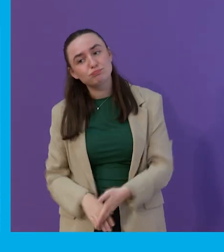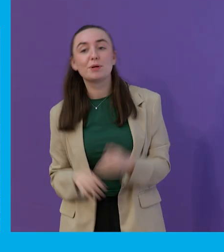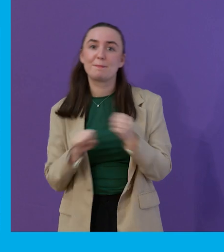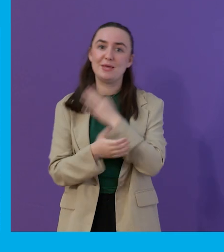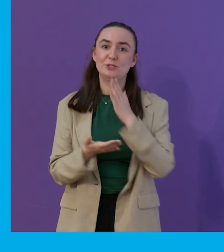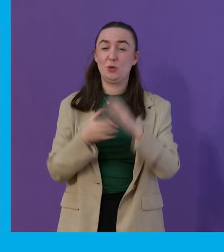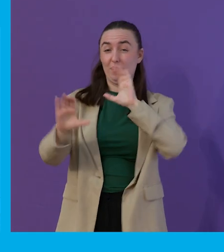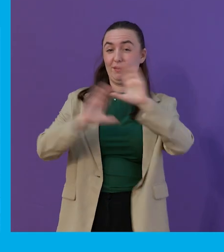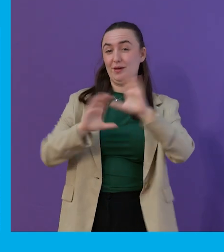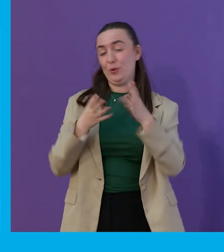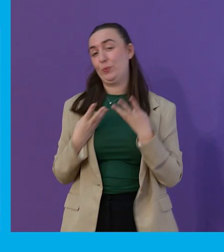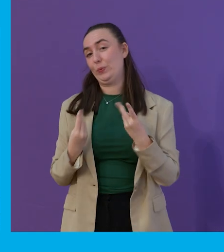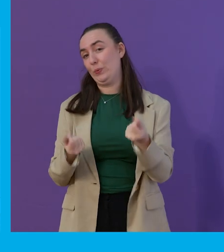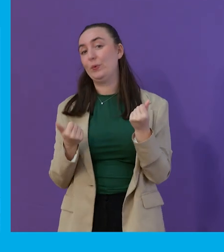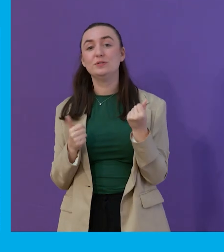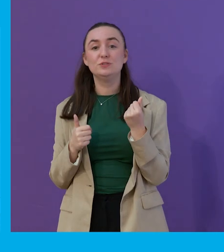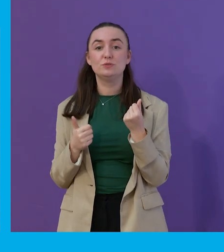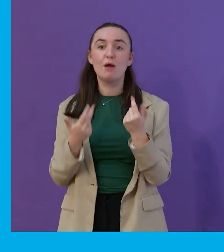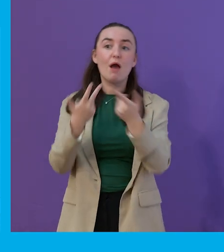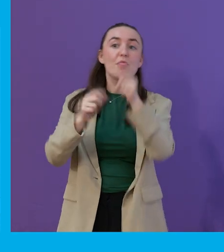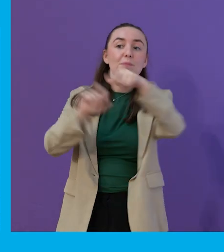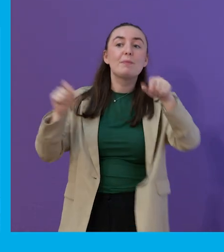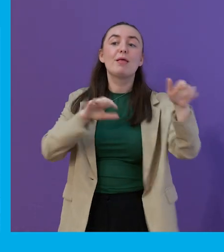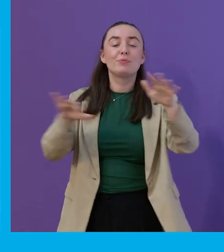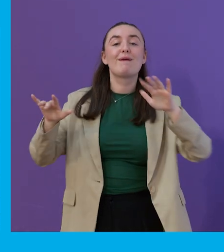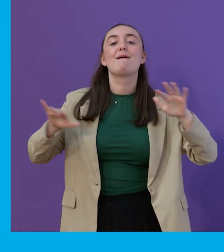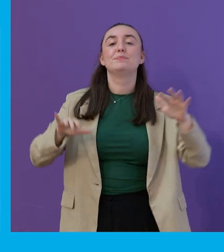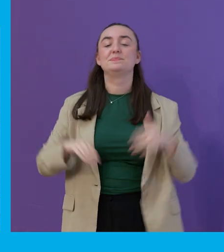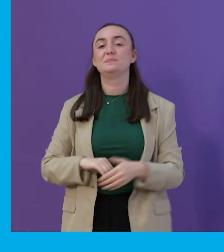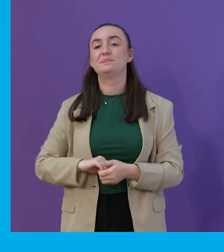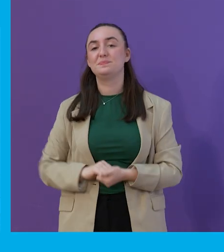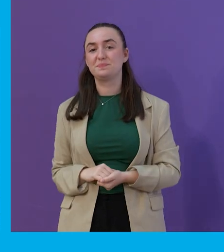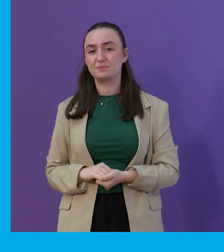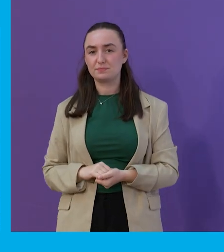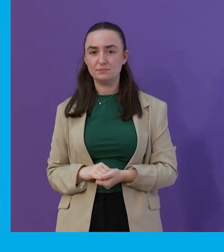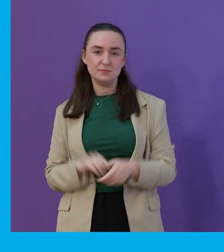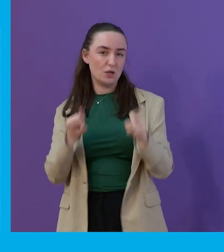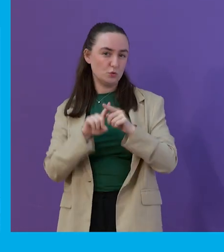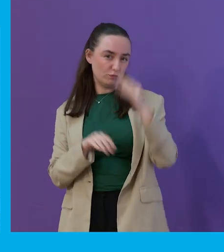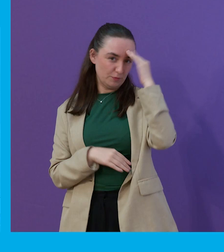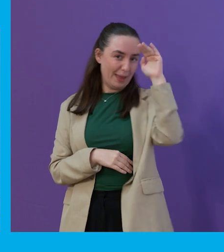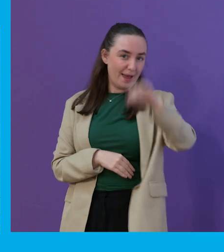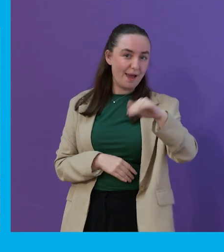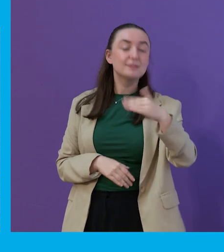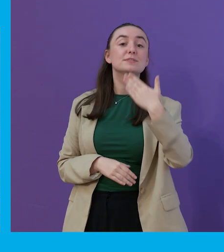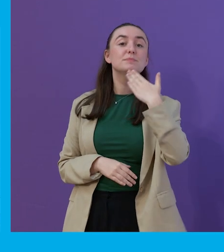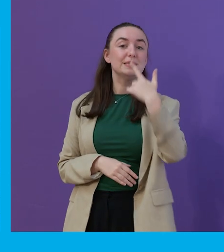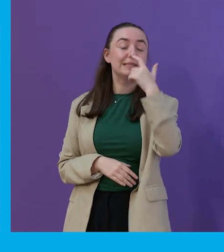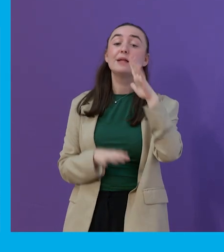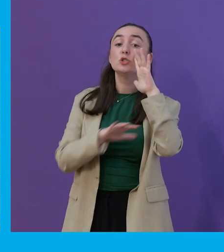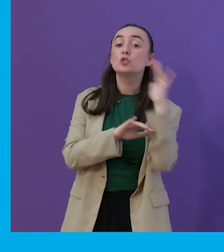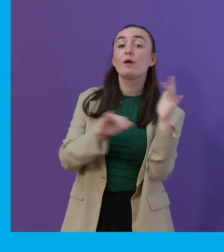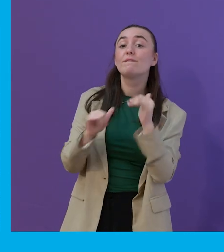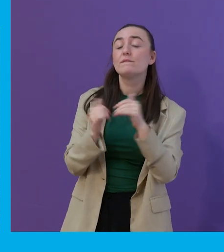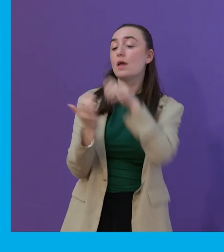that we're communicating to many more people. I'd also like to remind you to please fill out the